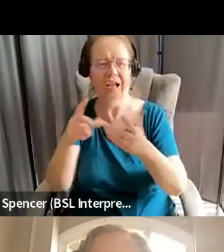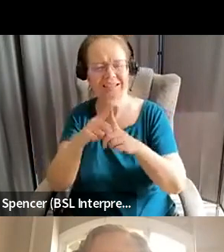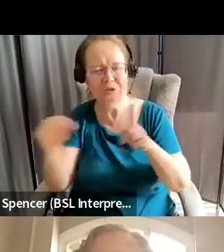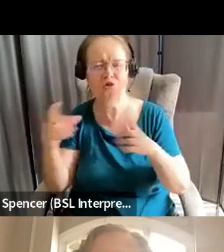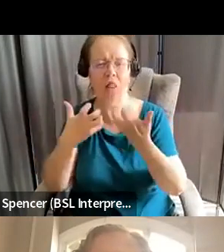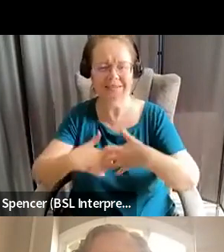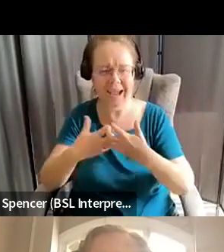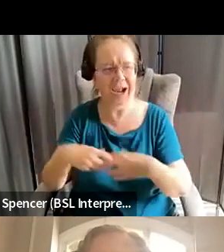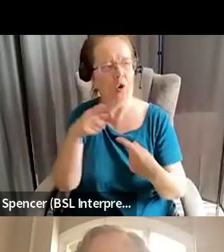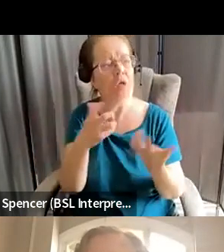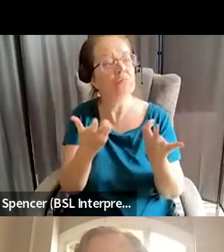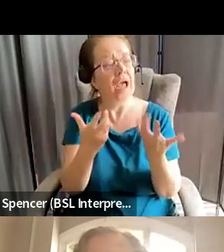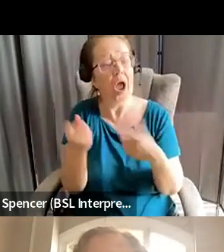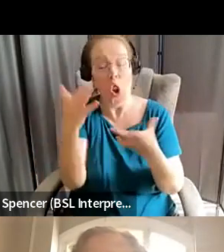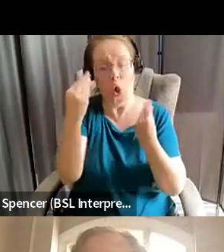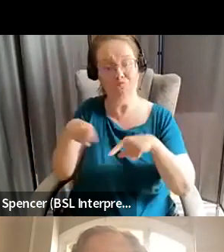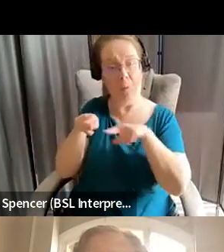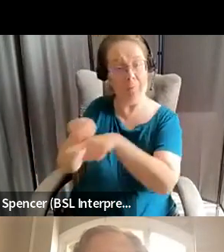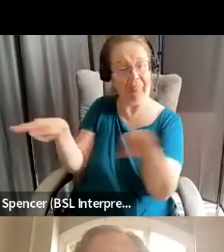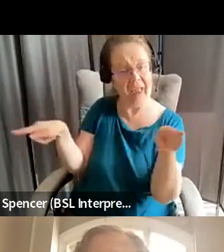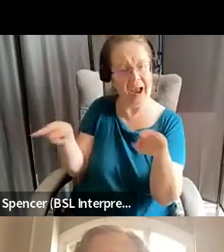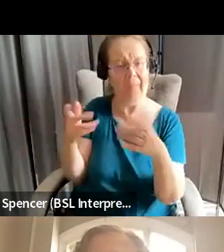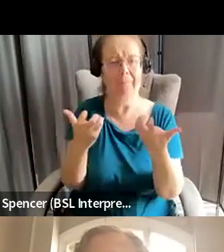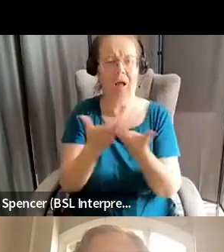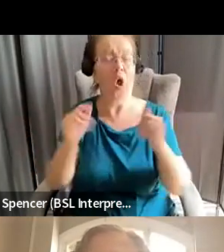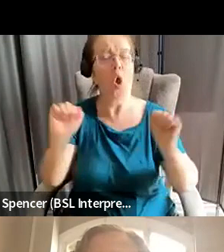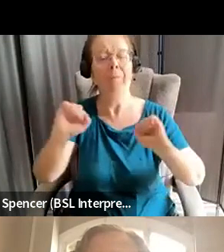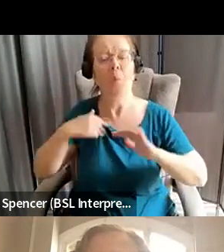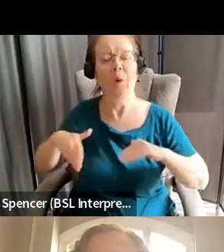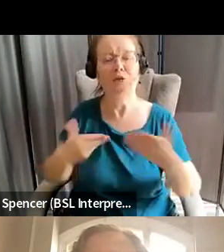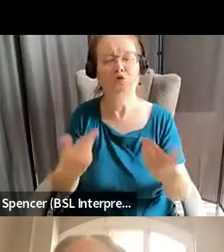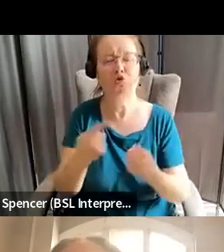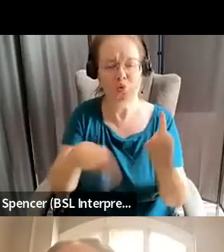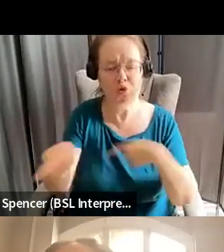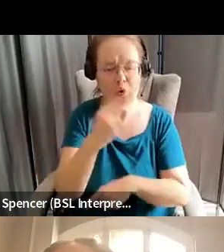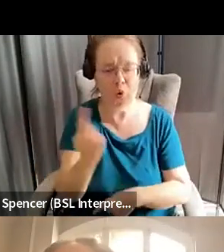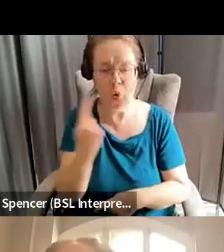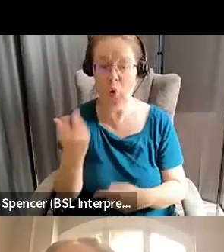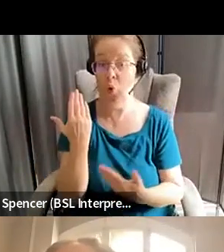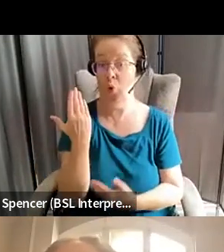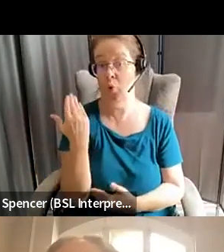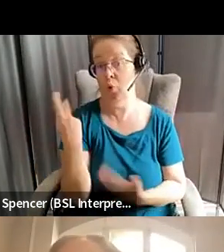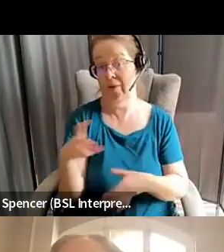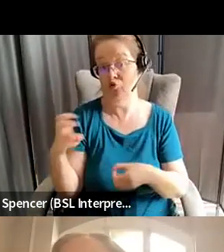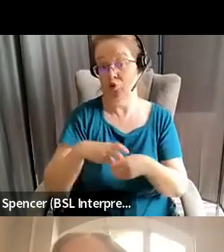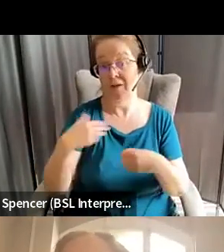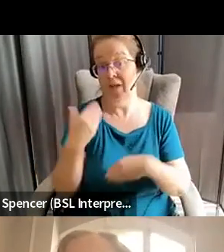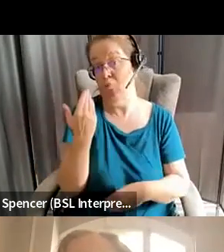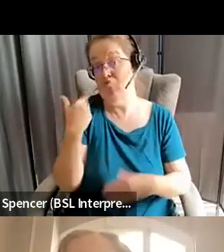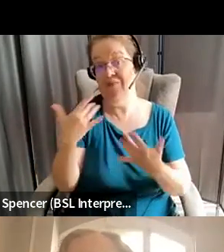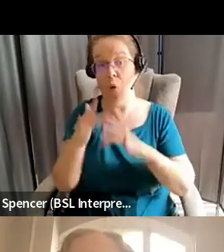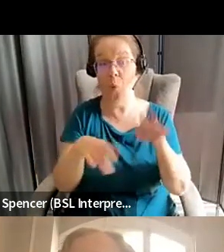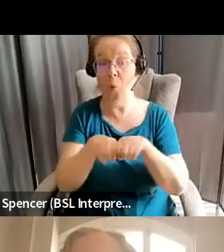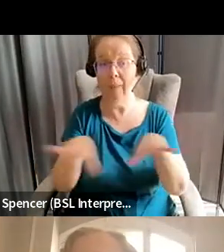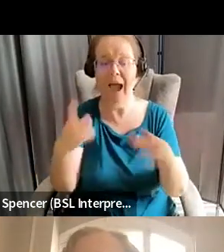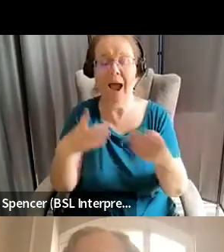it to make more inclusive services. Before I introduce our panelists, those of you who have joined our previous webinars and roundtables